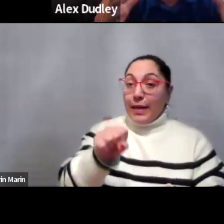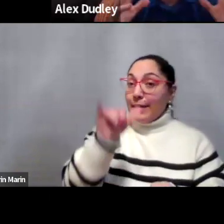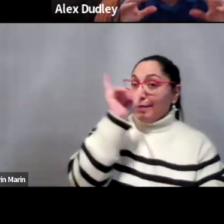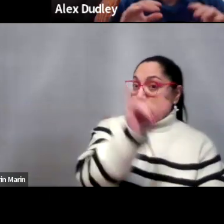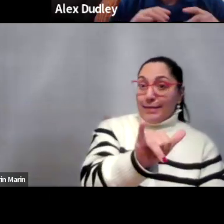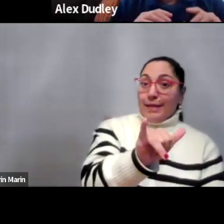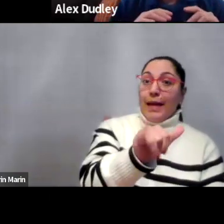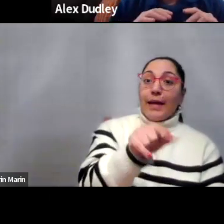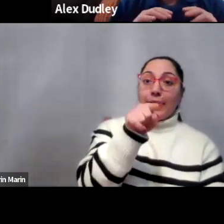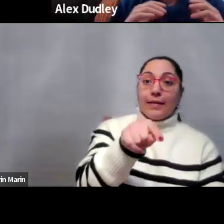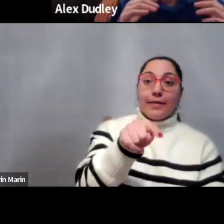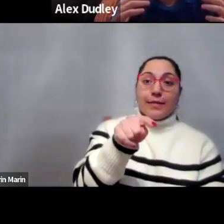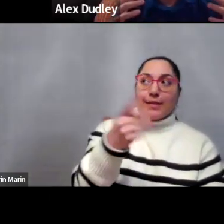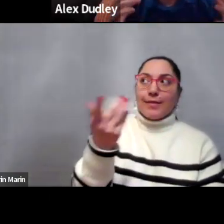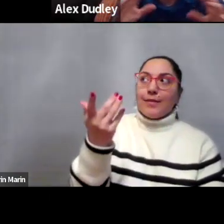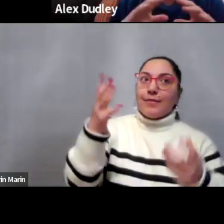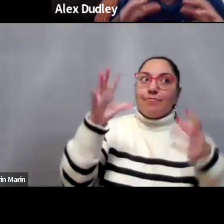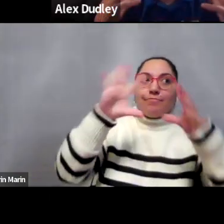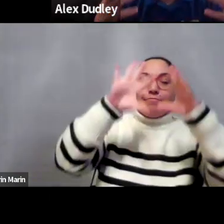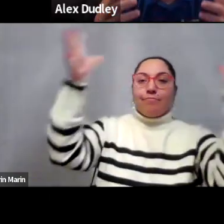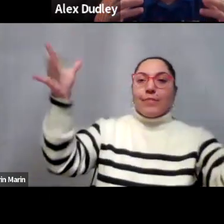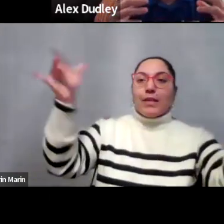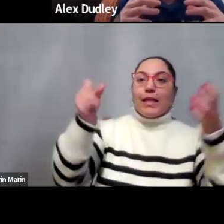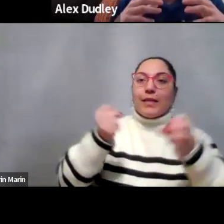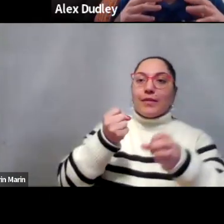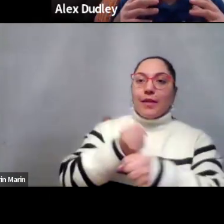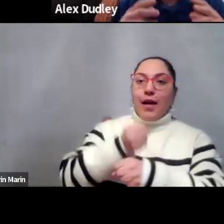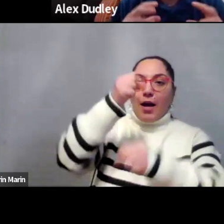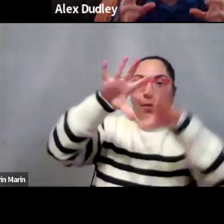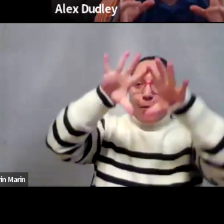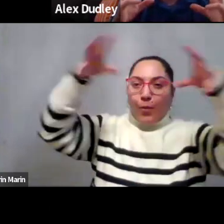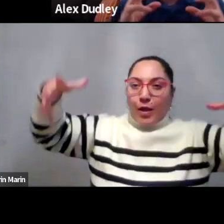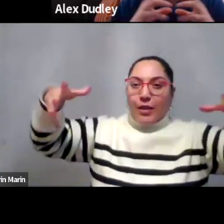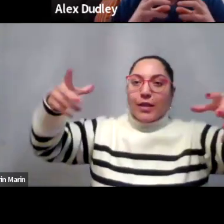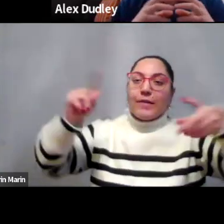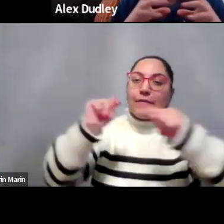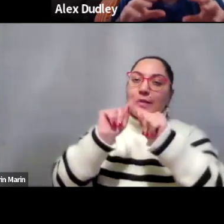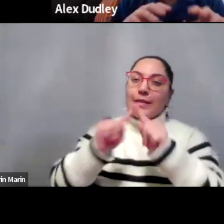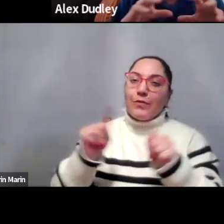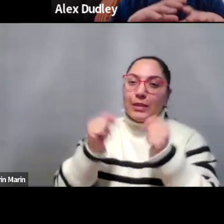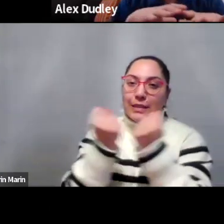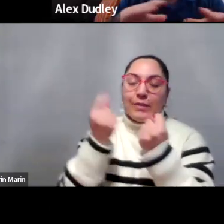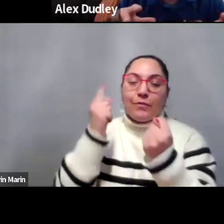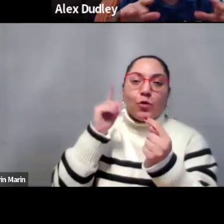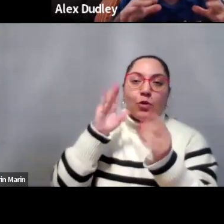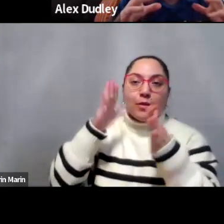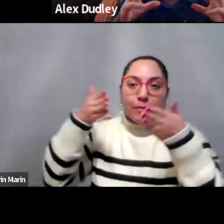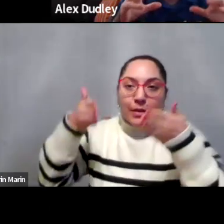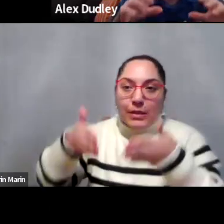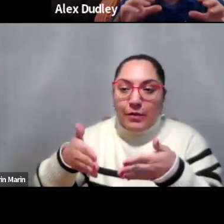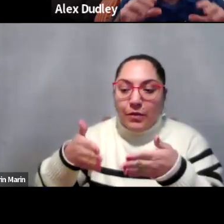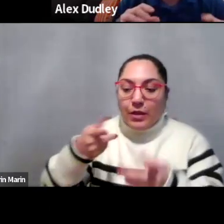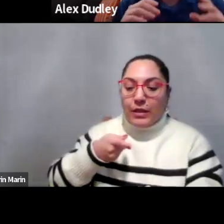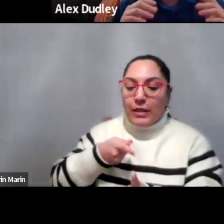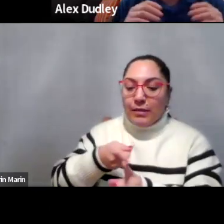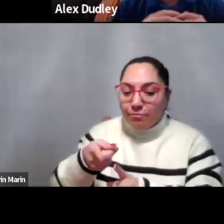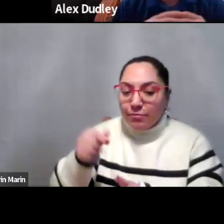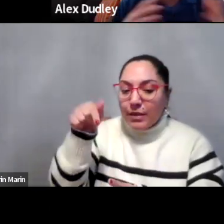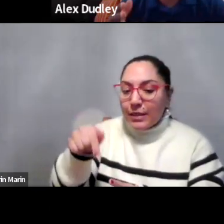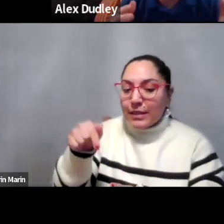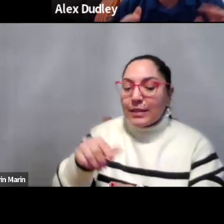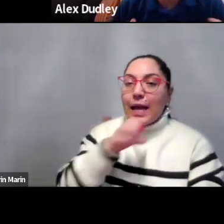this kind of orbit of teams specifically focused on this transitionary age